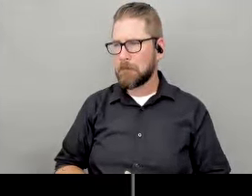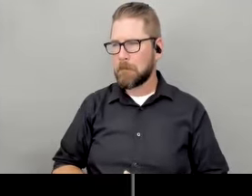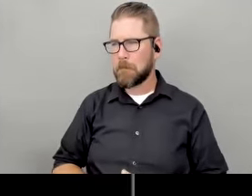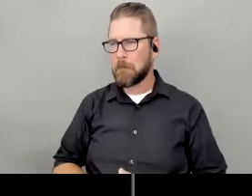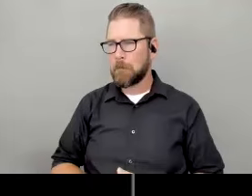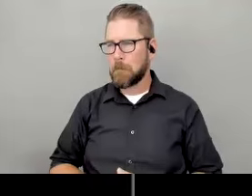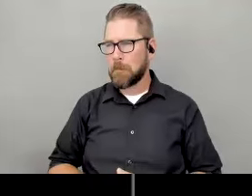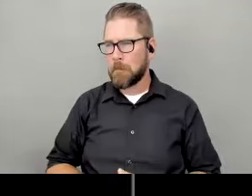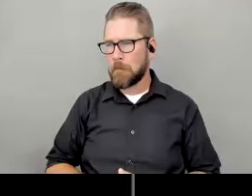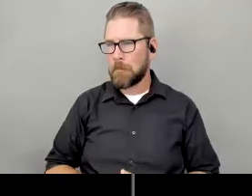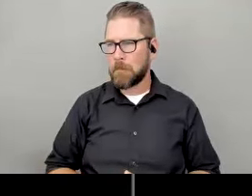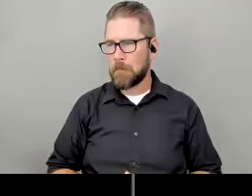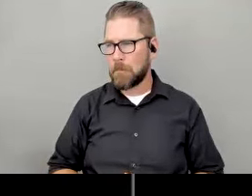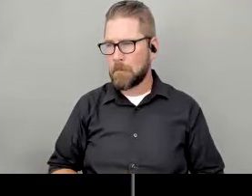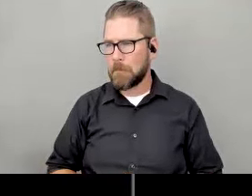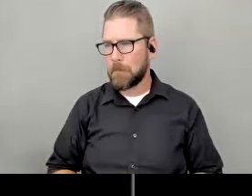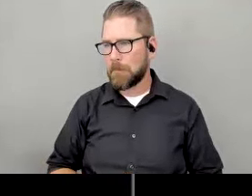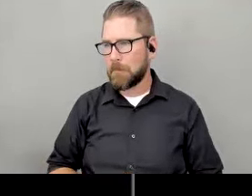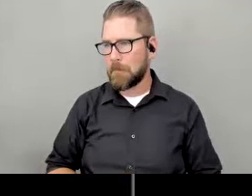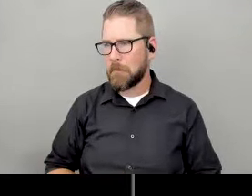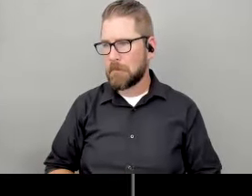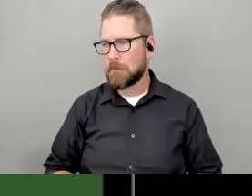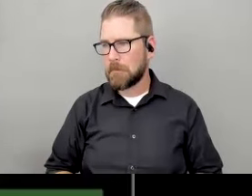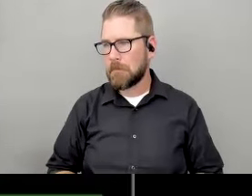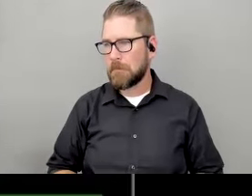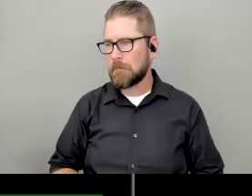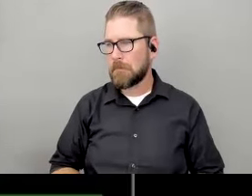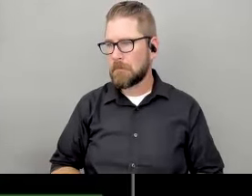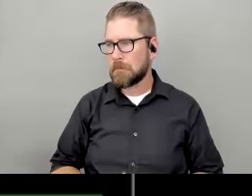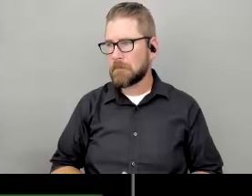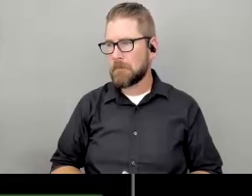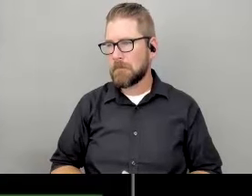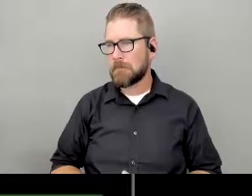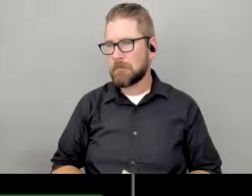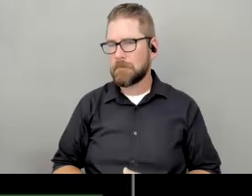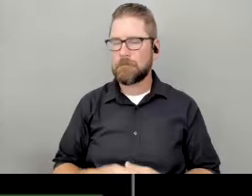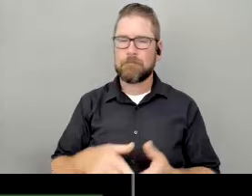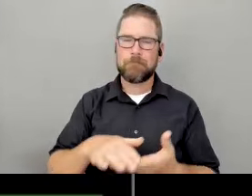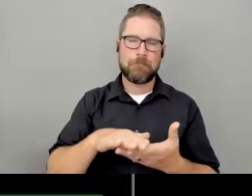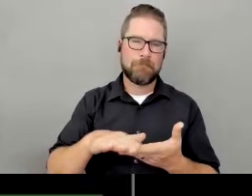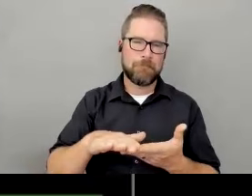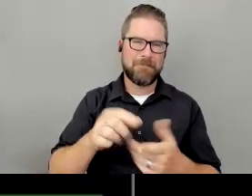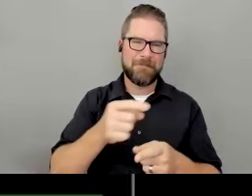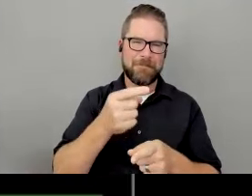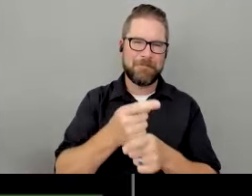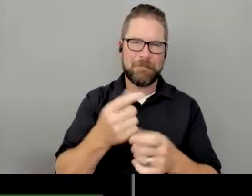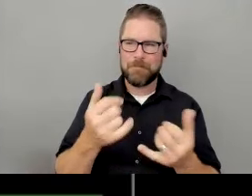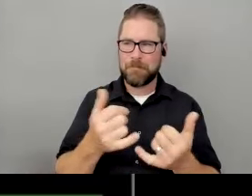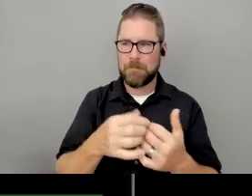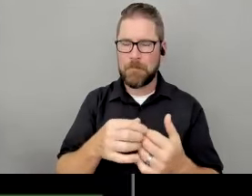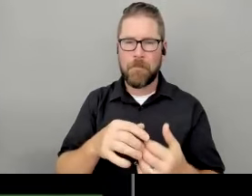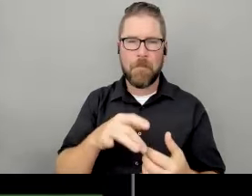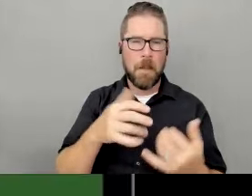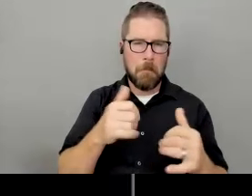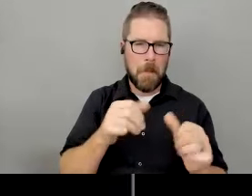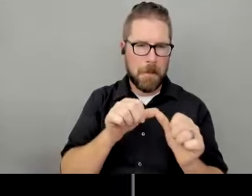This is good. To get it wrong. Nice. Next, we're going to look at the major